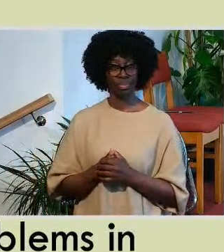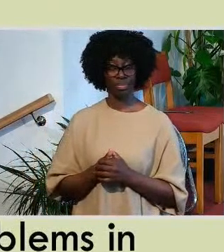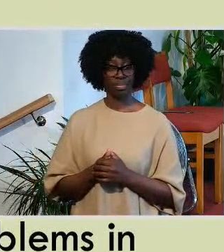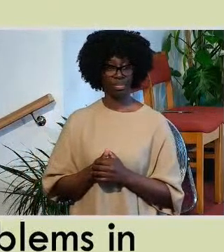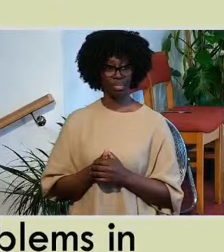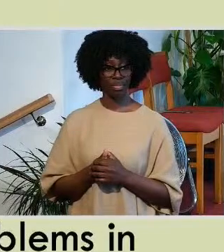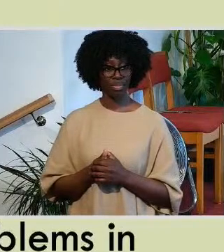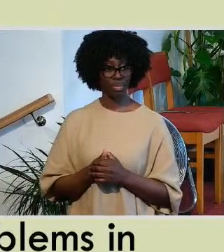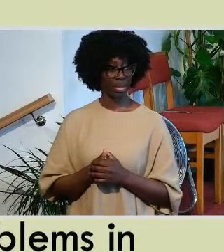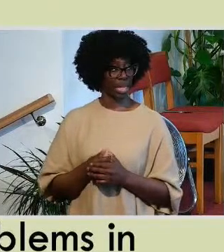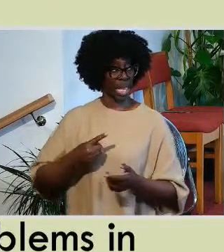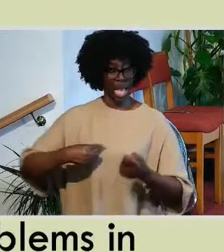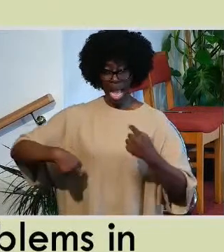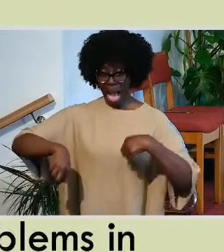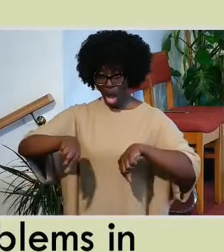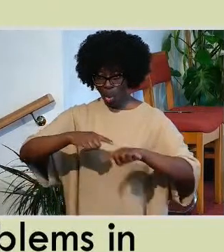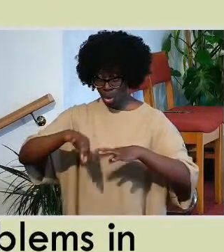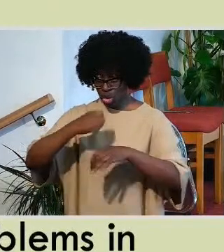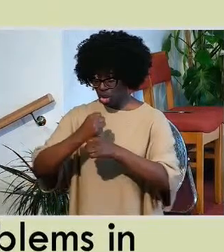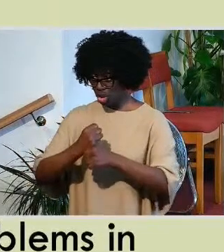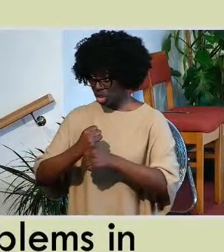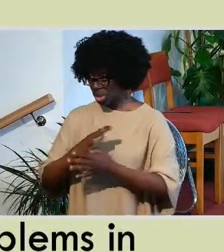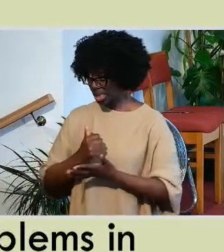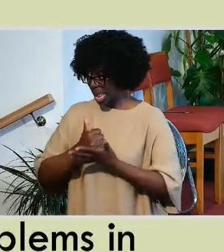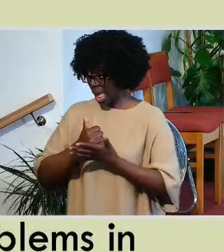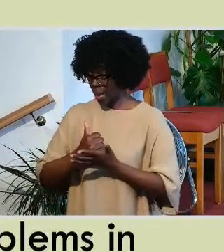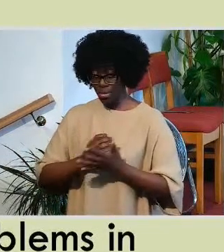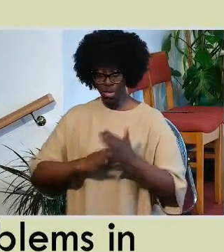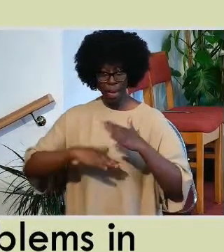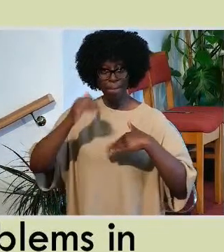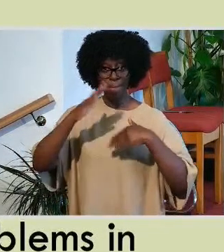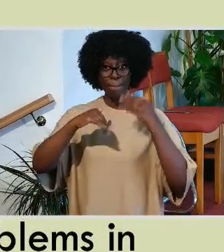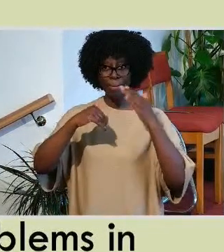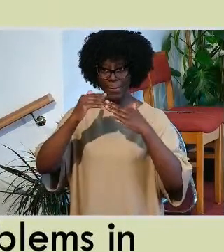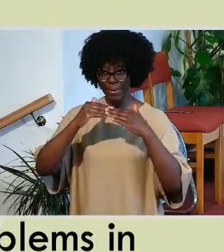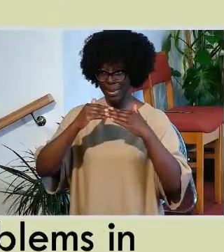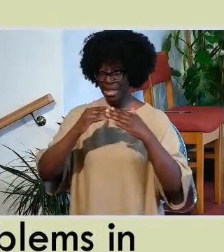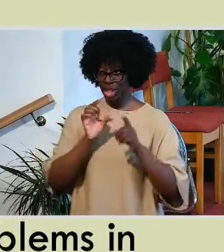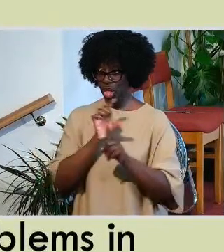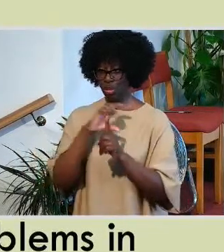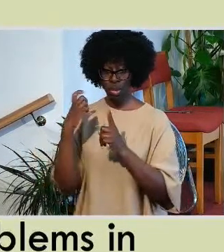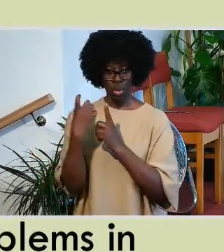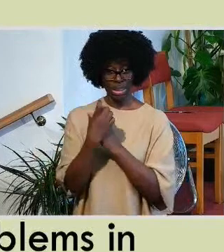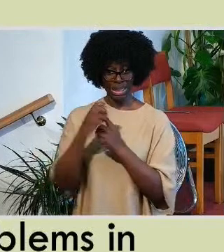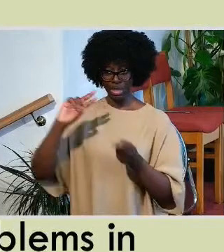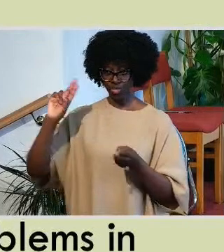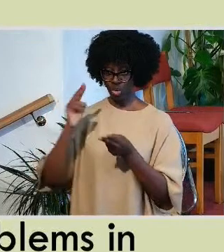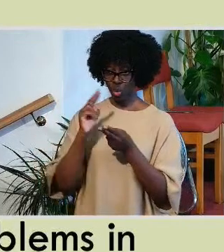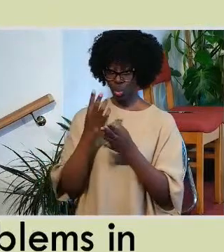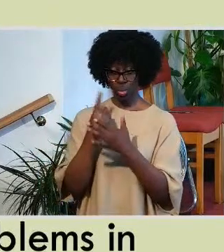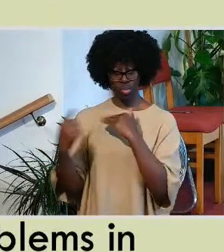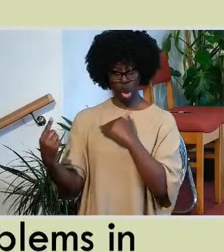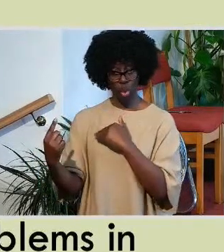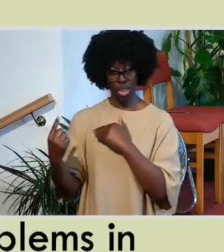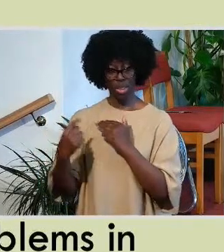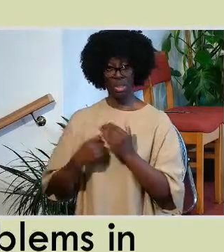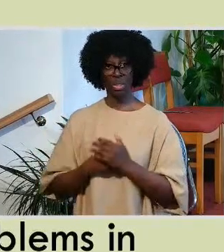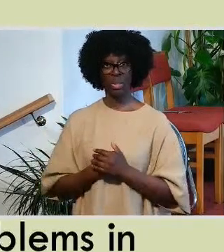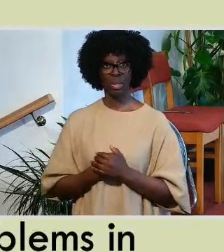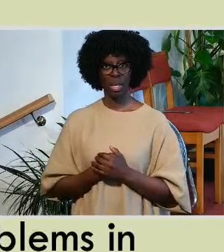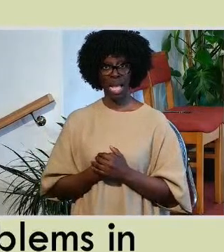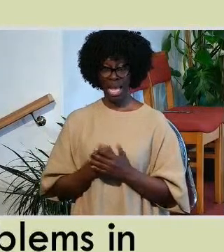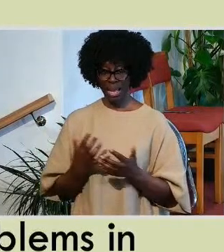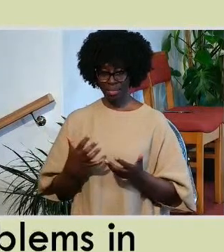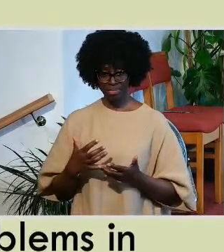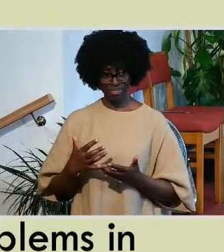churches can help us to be able to build those communities to reduce that loneliness, get us doing some of these things together and motivate us